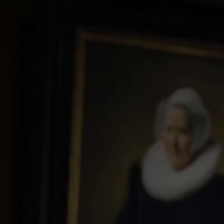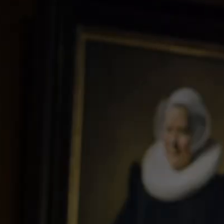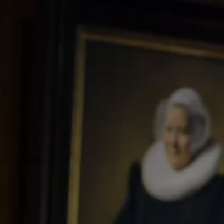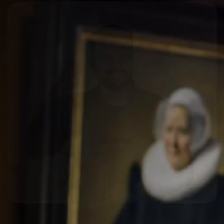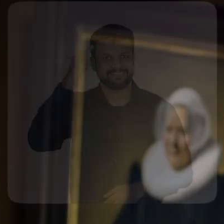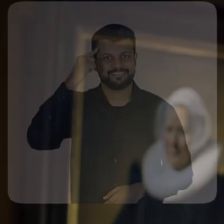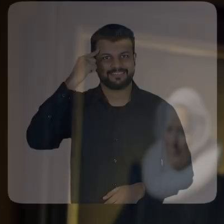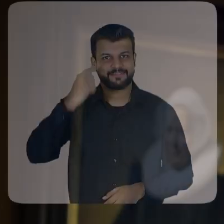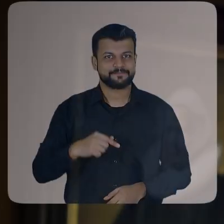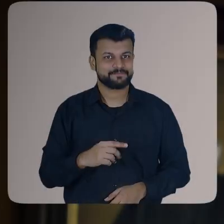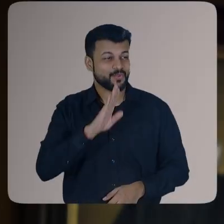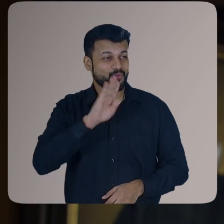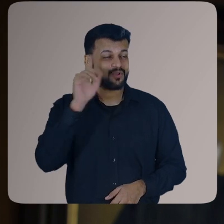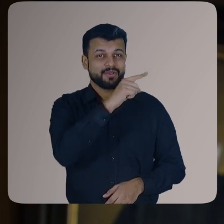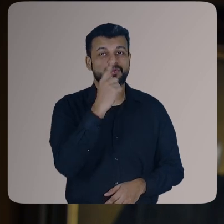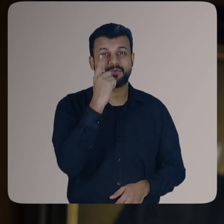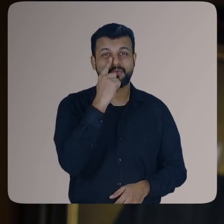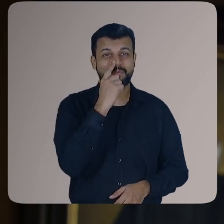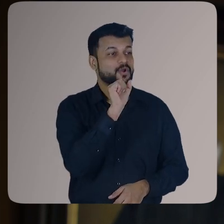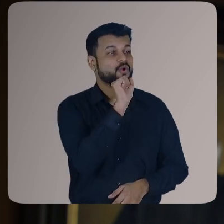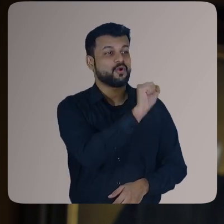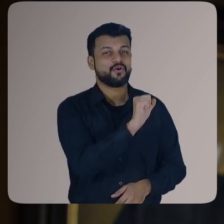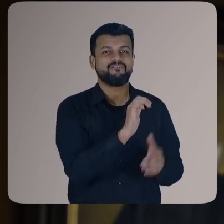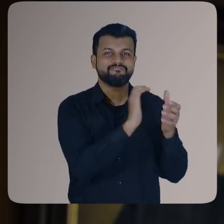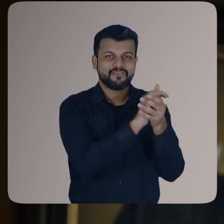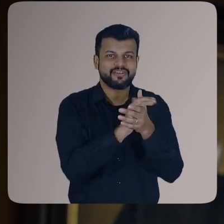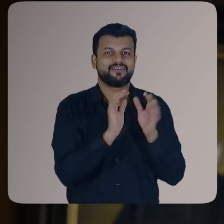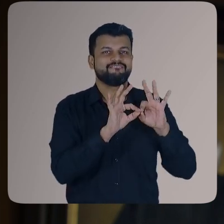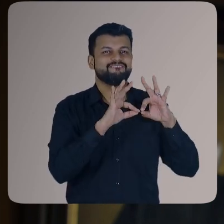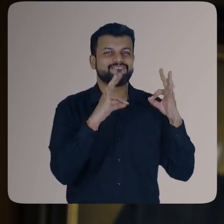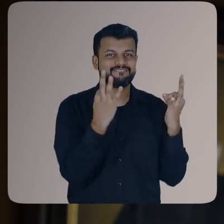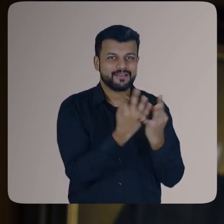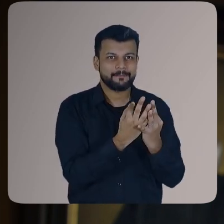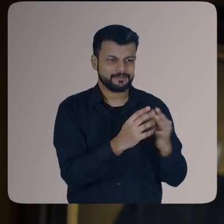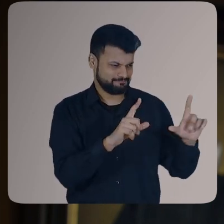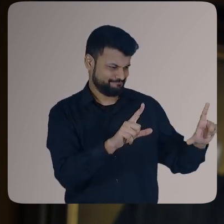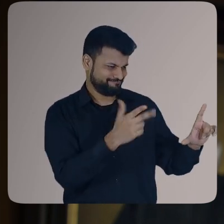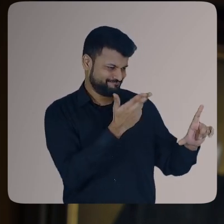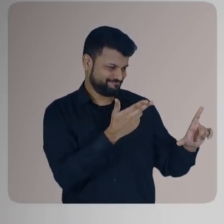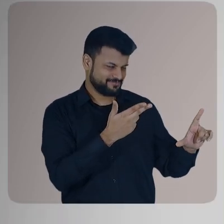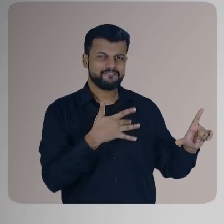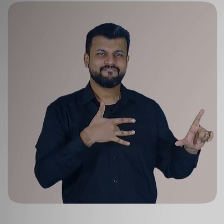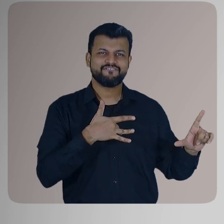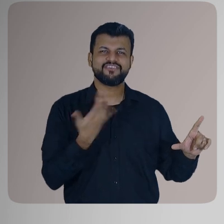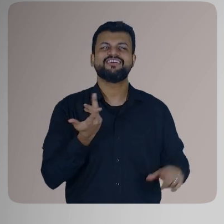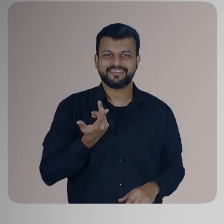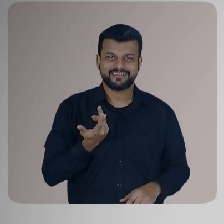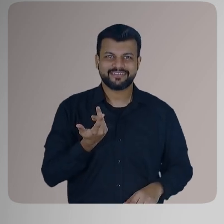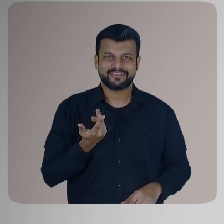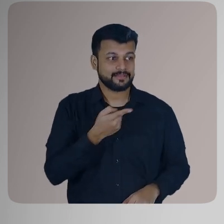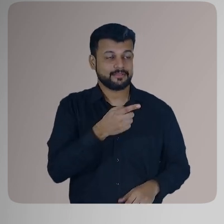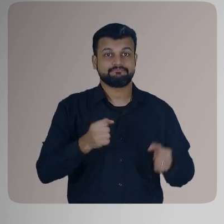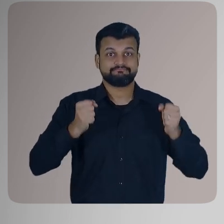I love thinking about how our women's friends and family members might have viewed this portrait. Her